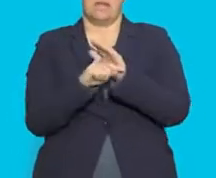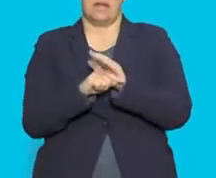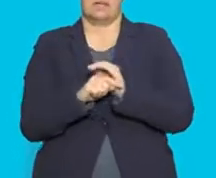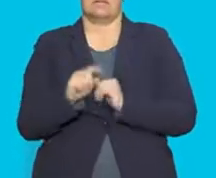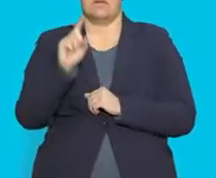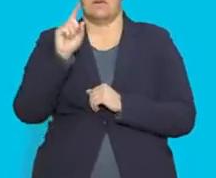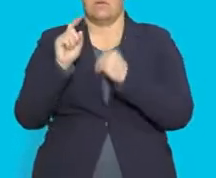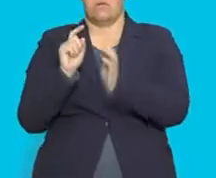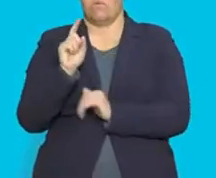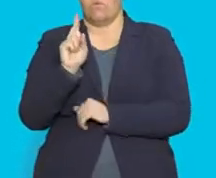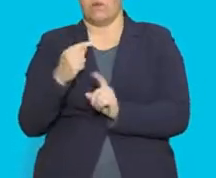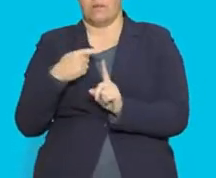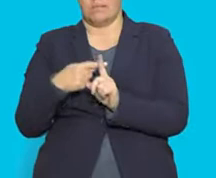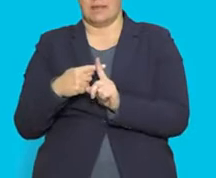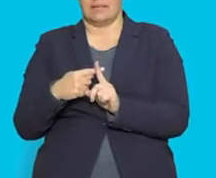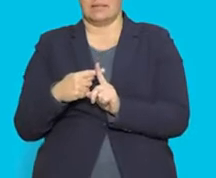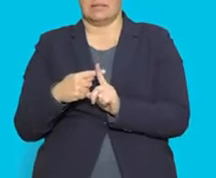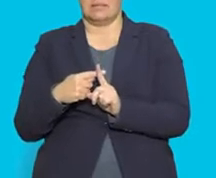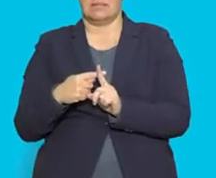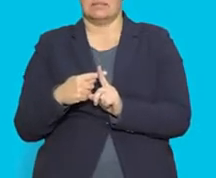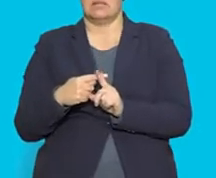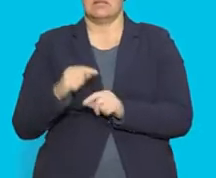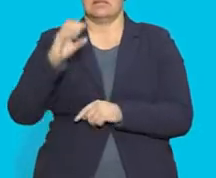minus 1 plus, the interest will be